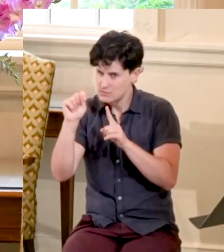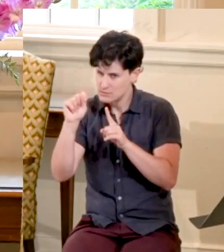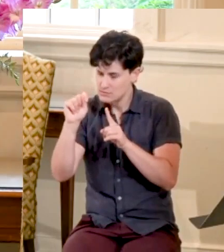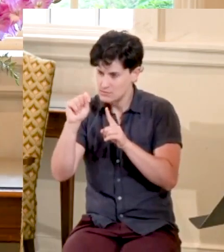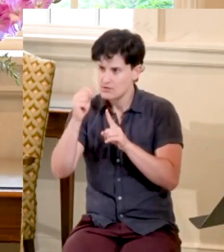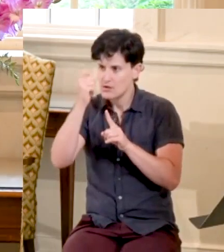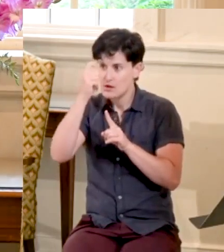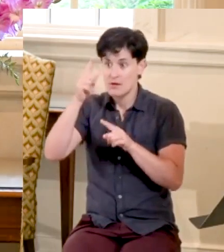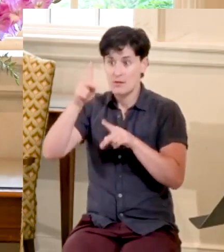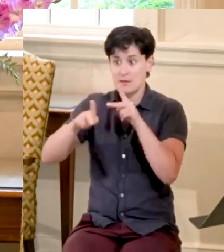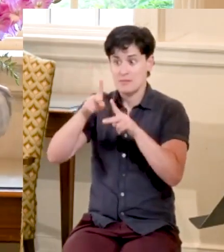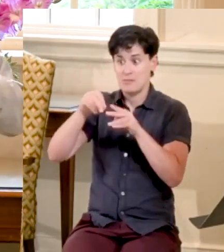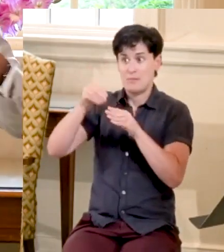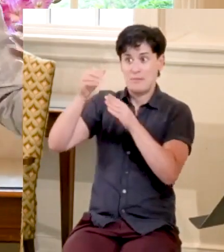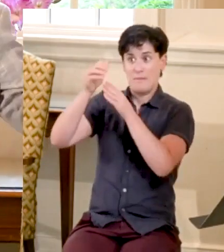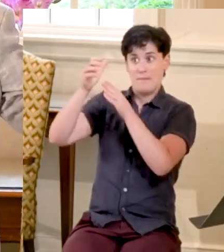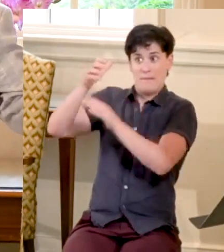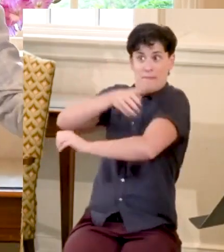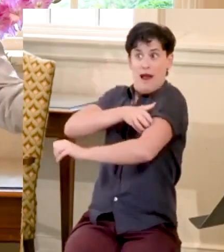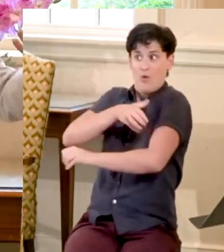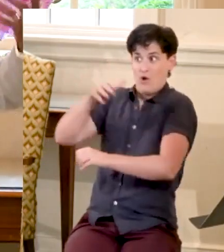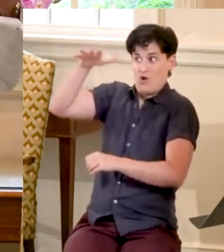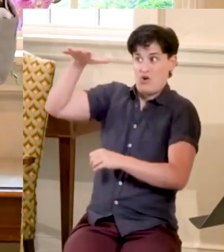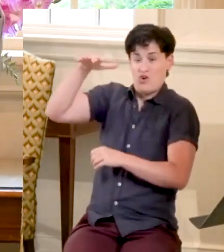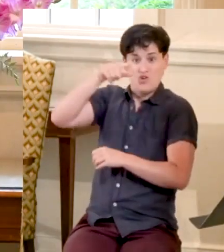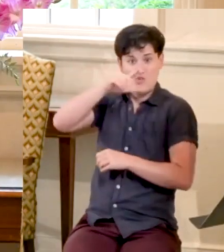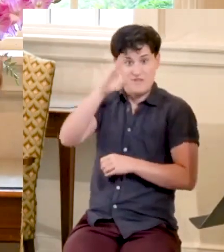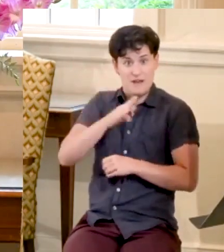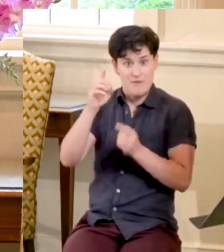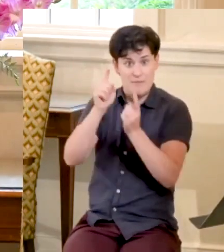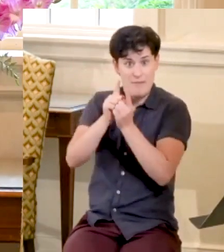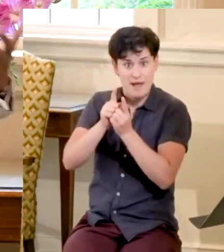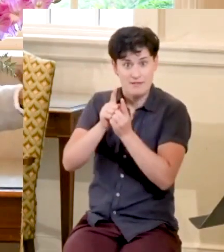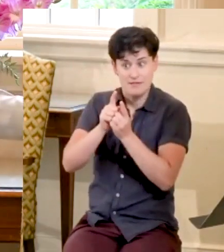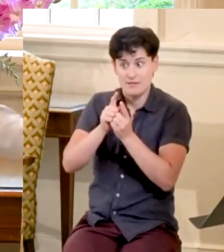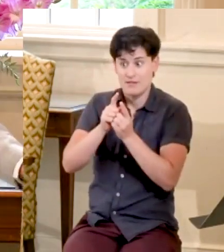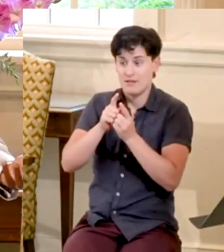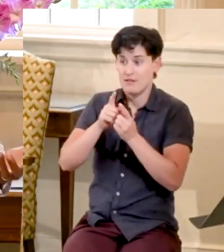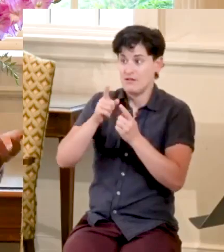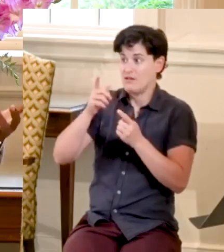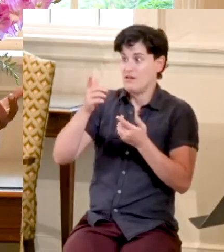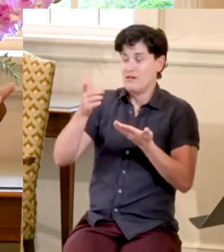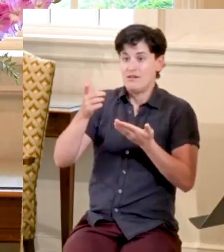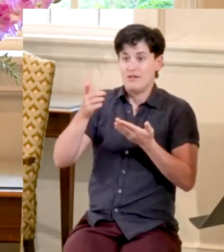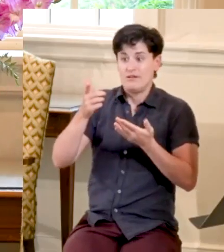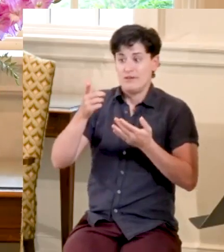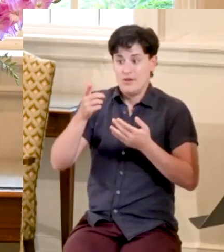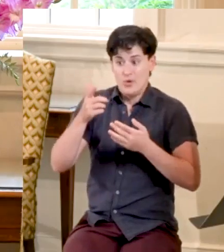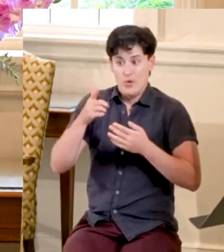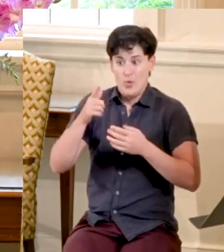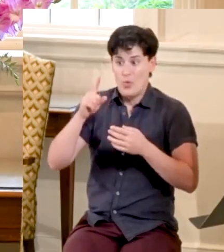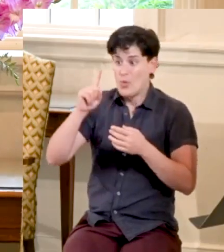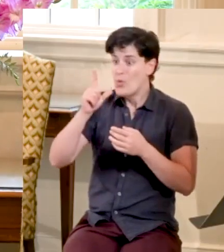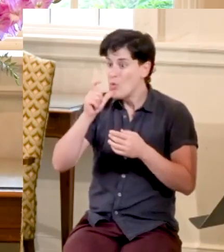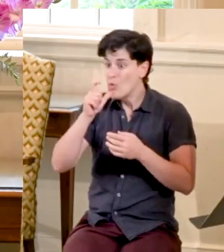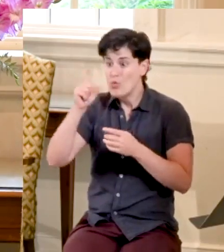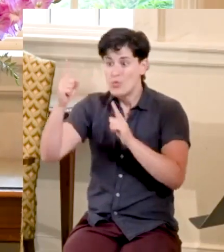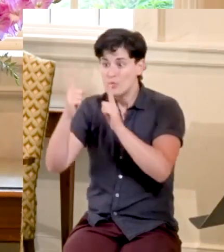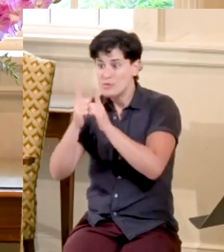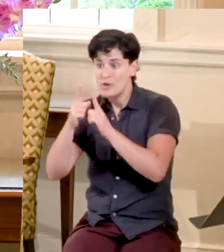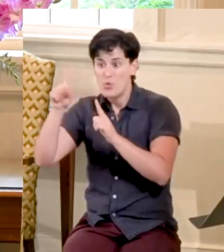you've never met, luck, health, when and where you were born, and so on. And so